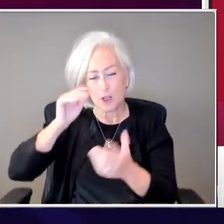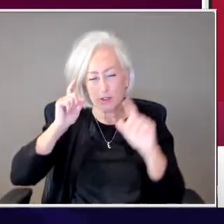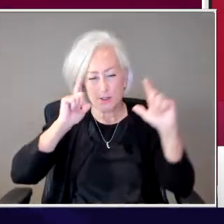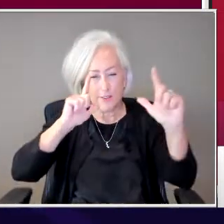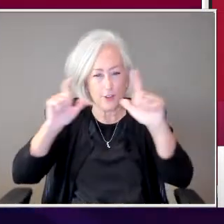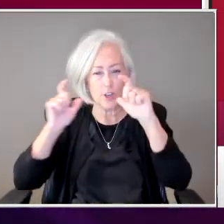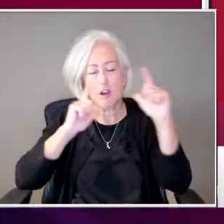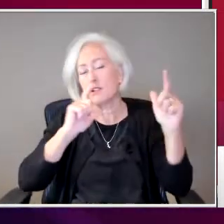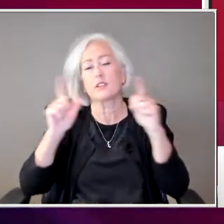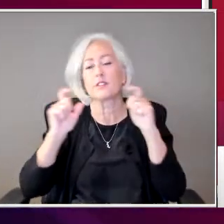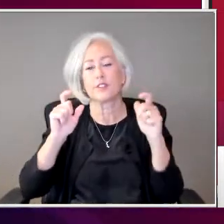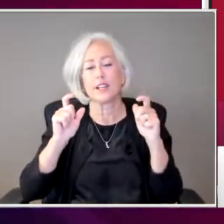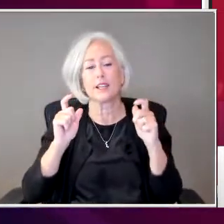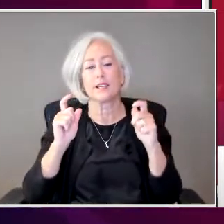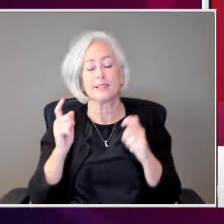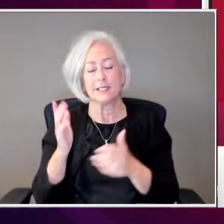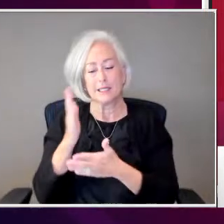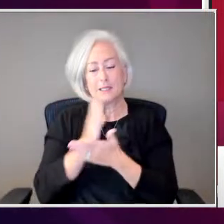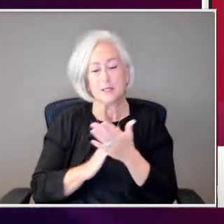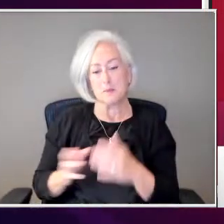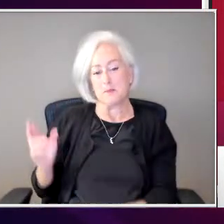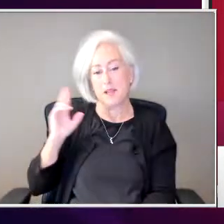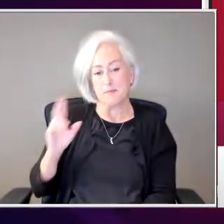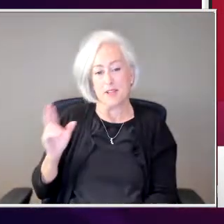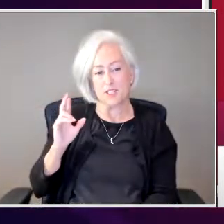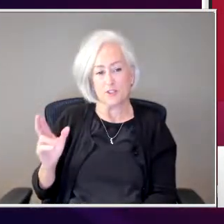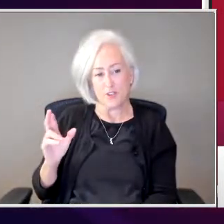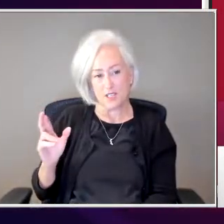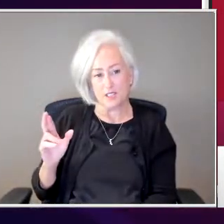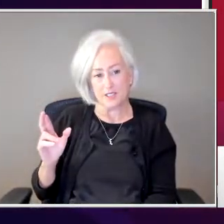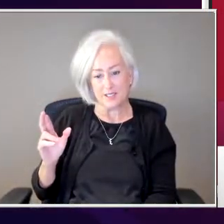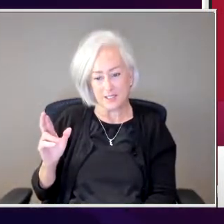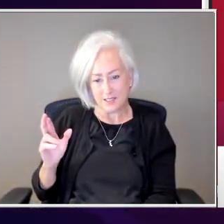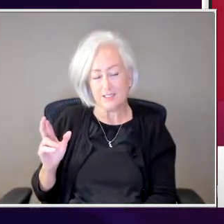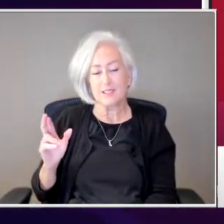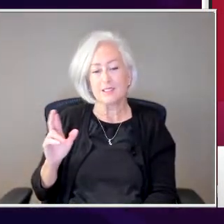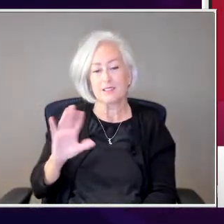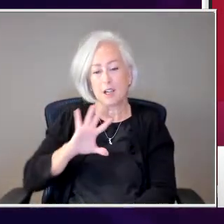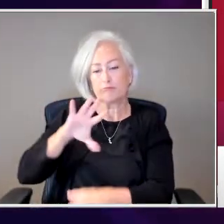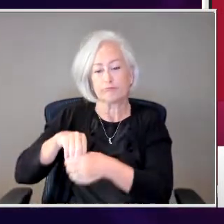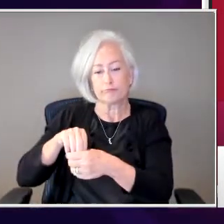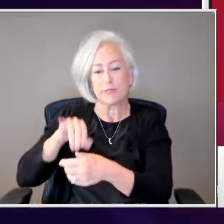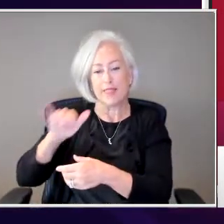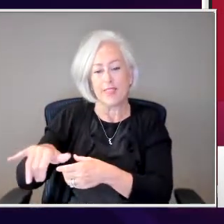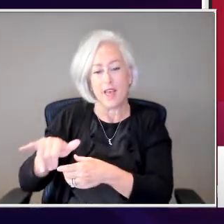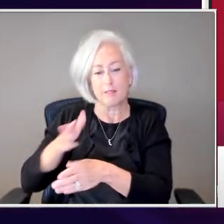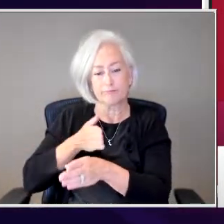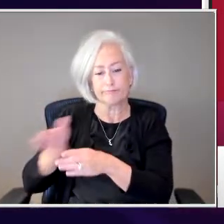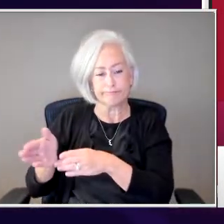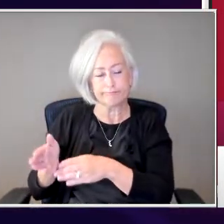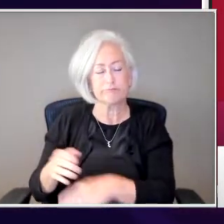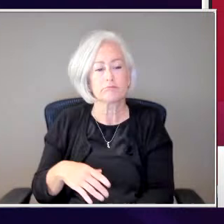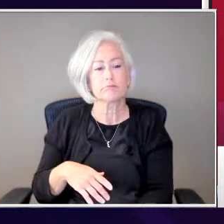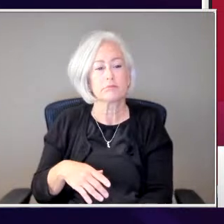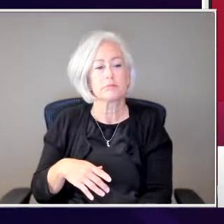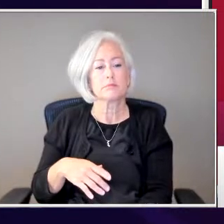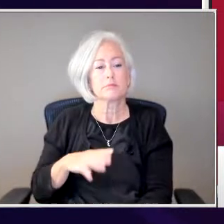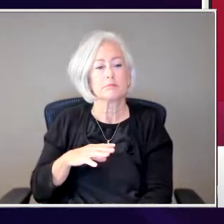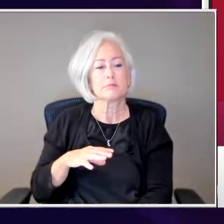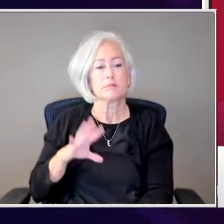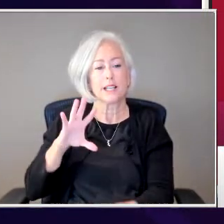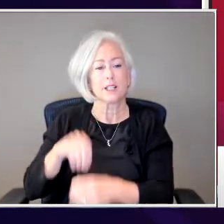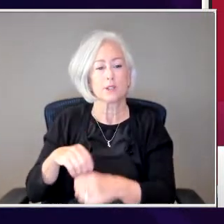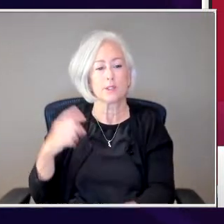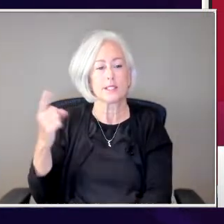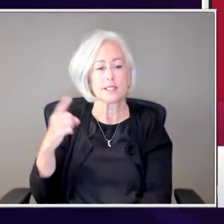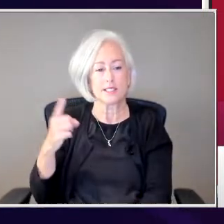of my best friends have stayed the people who stuck with that, including someone who has become